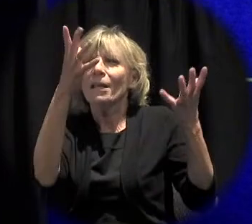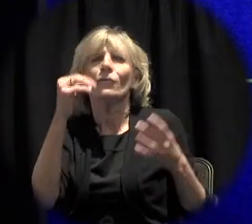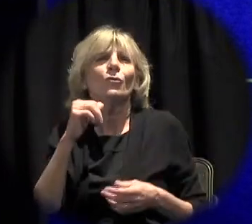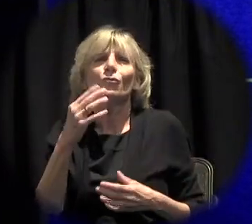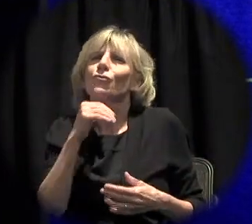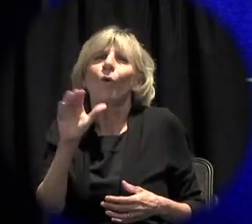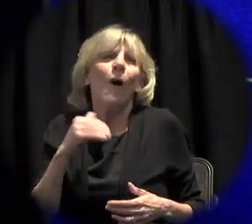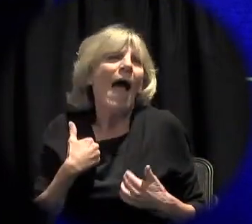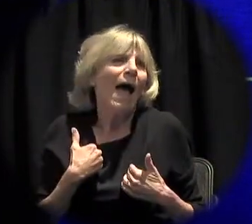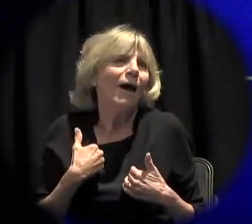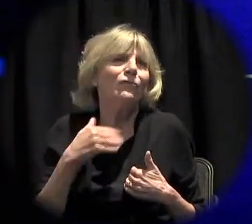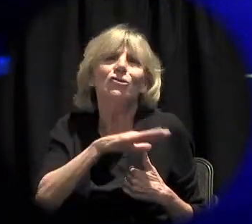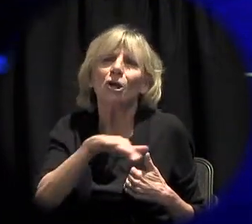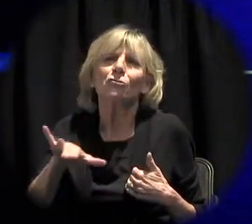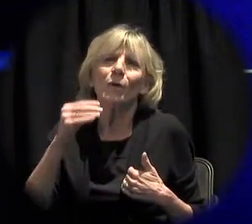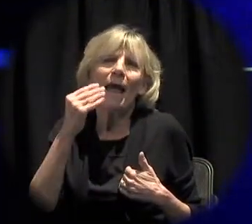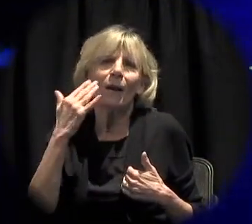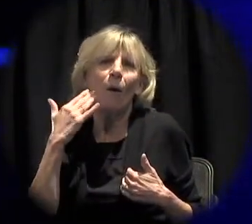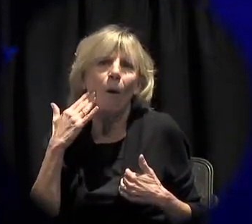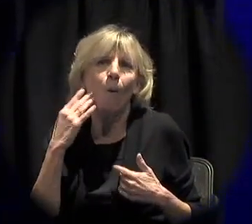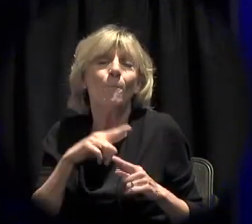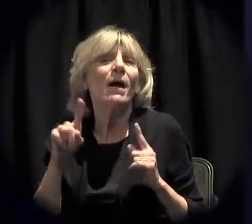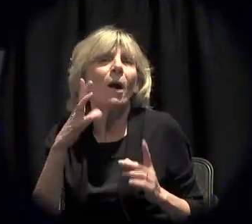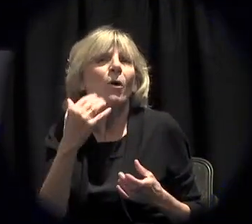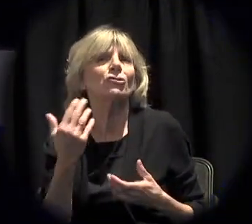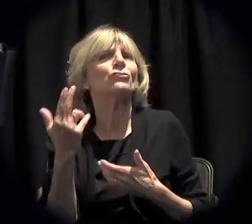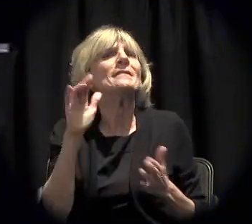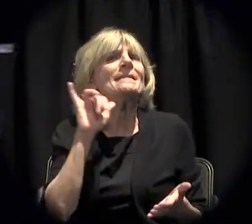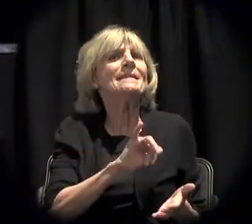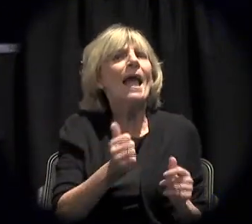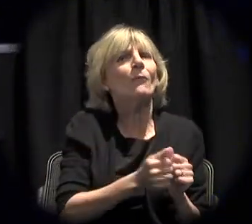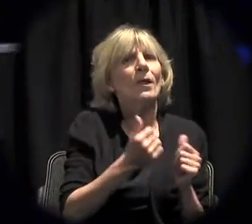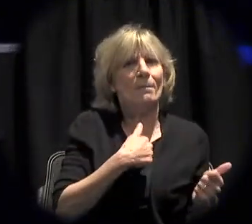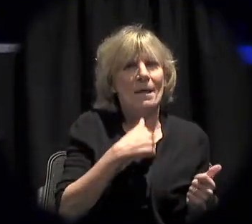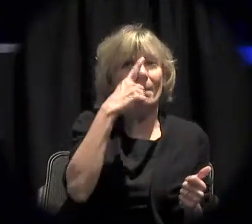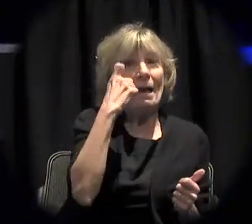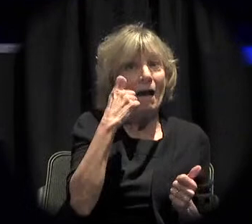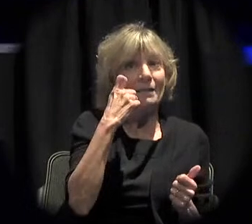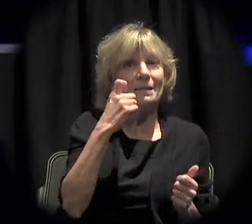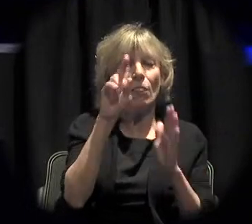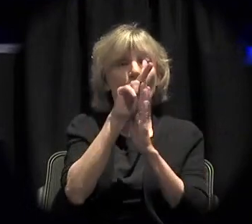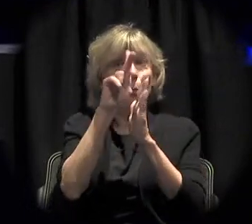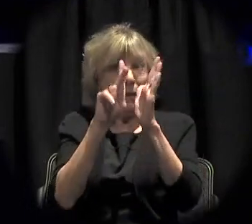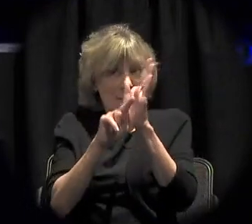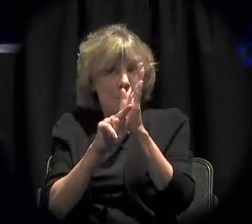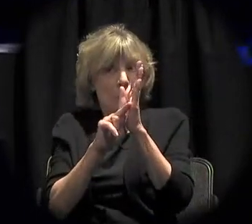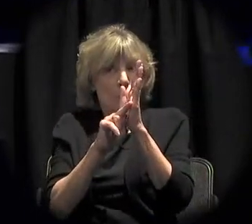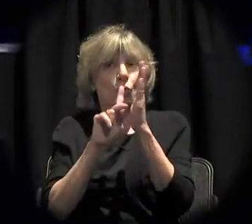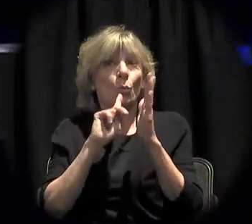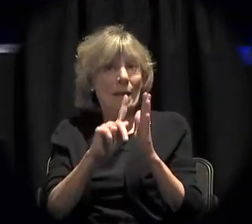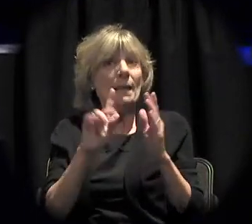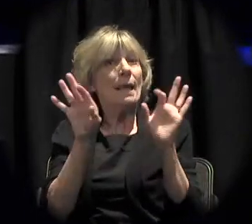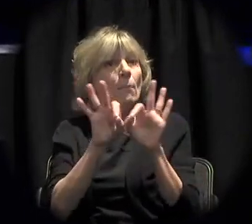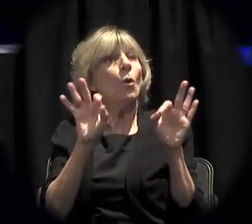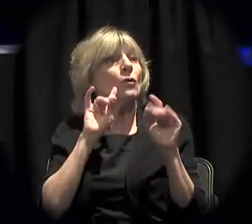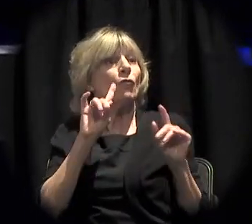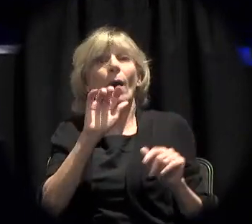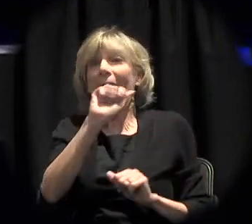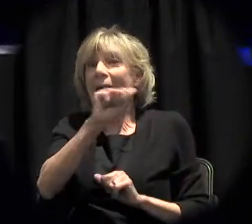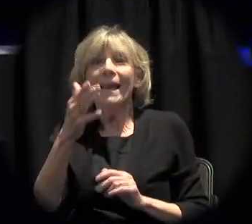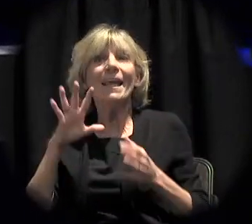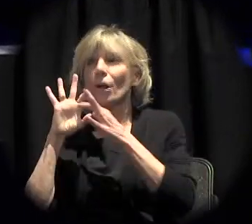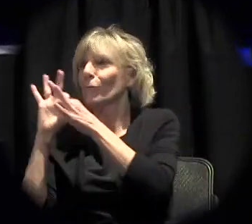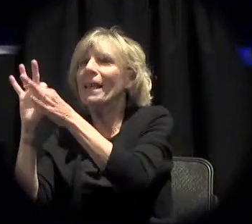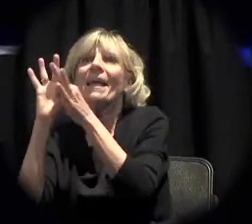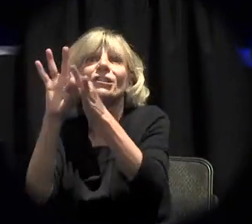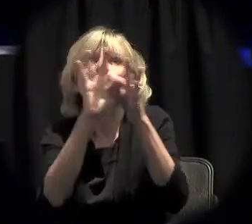home. But I would ask you to stick with me, because the principles we'll be talking about this morning are relevant to pretty much any relationship in